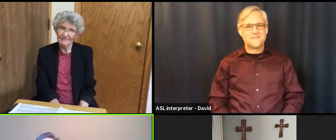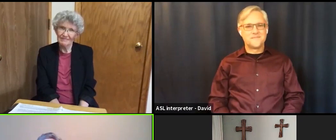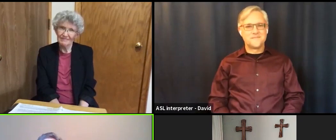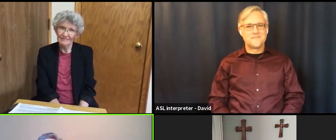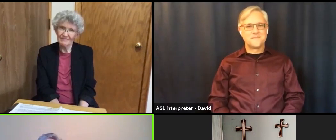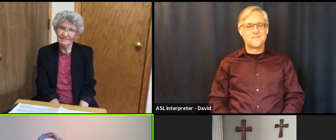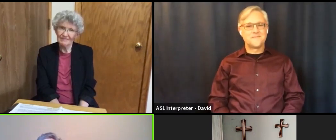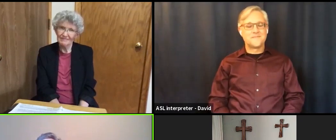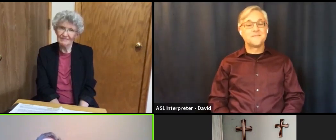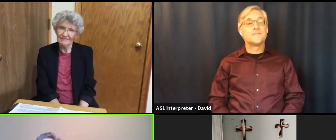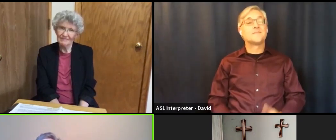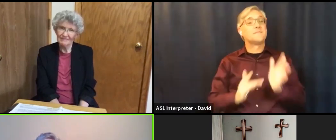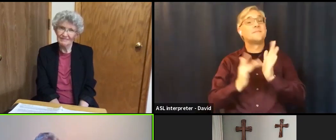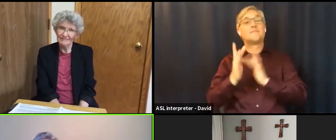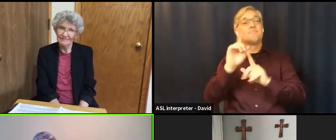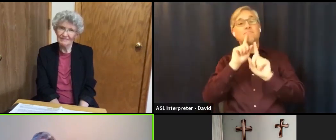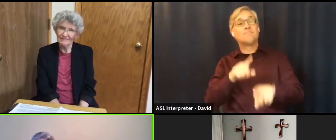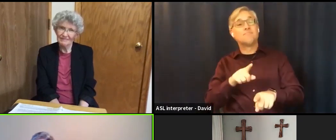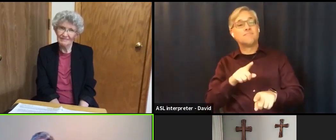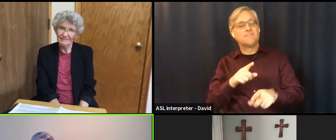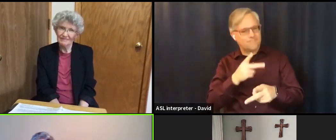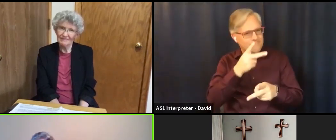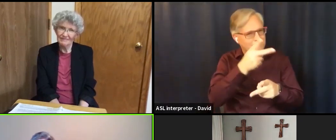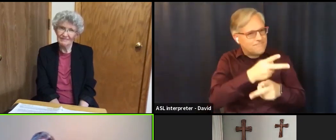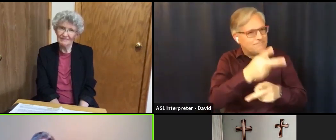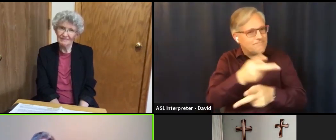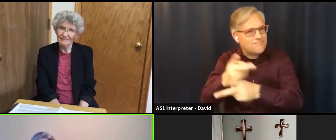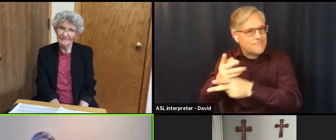Jesus says, take care of my sheep.